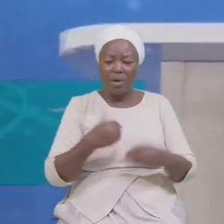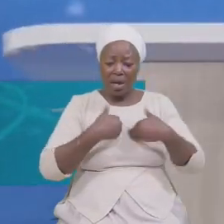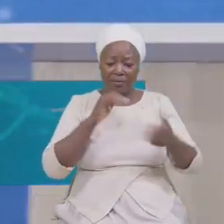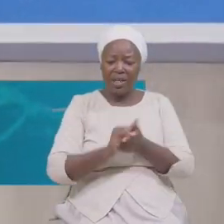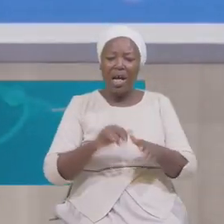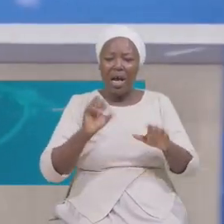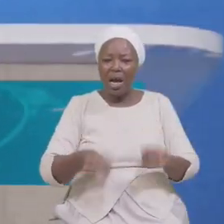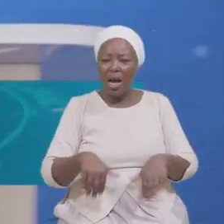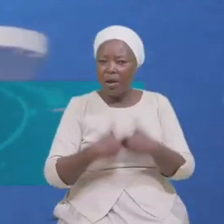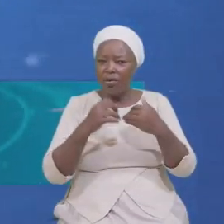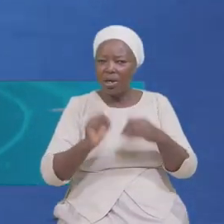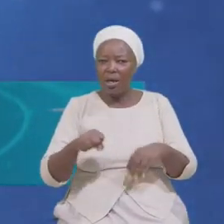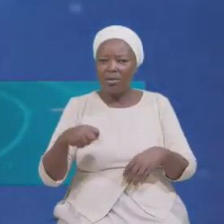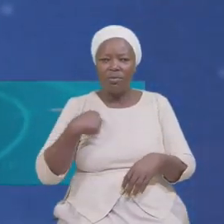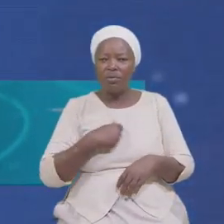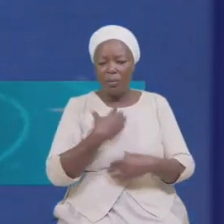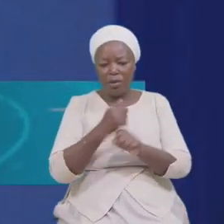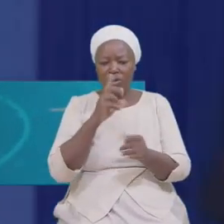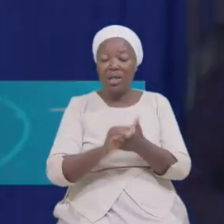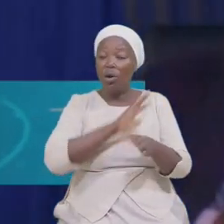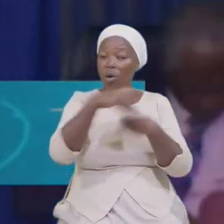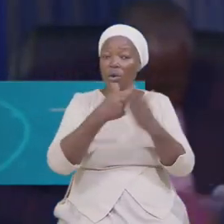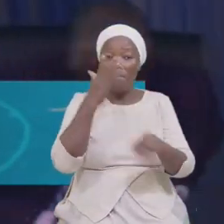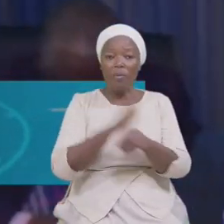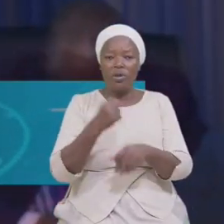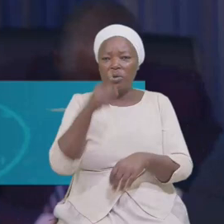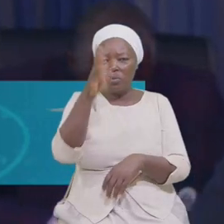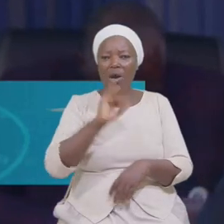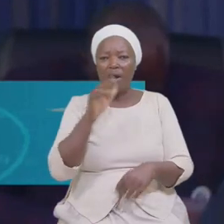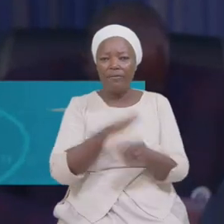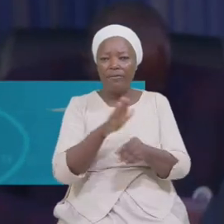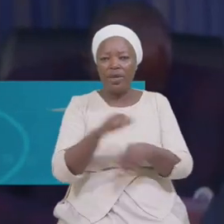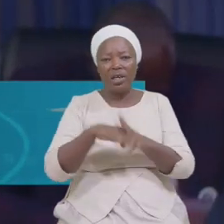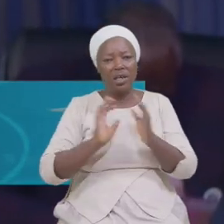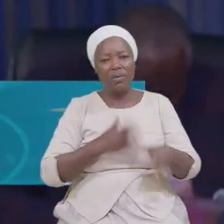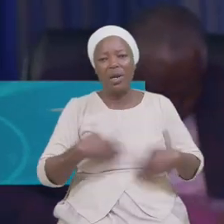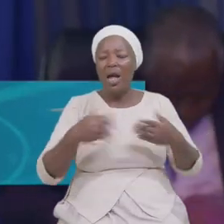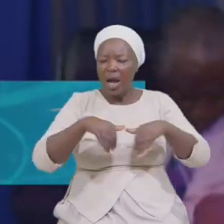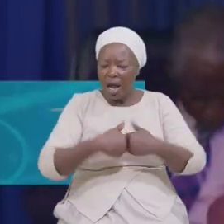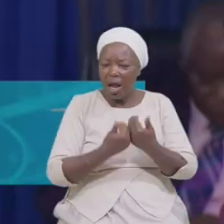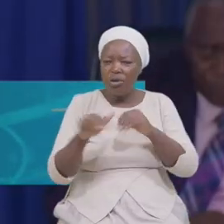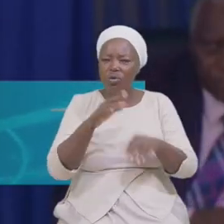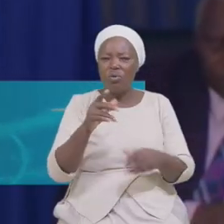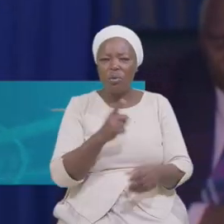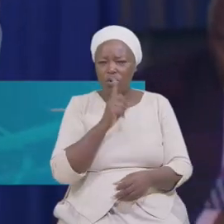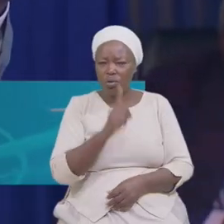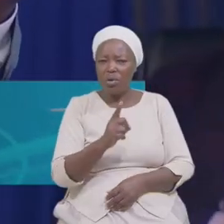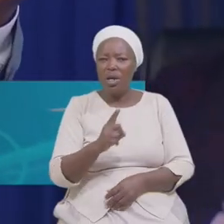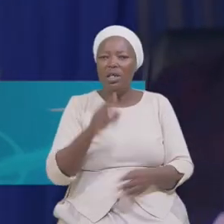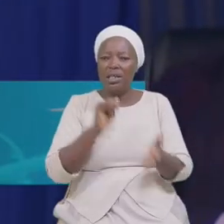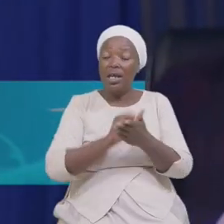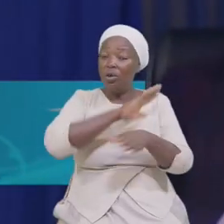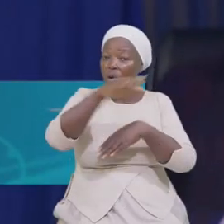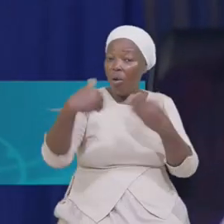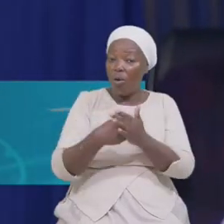that all the promises of God are fulfilled in our lives? How do you make sure that all the provision of